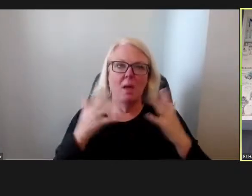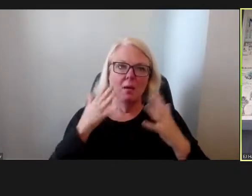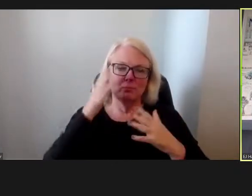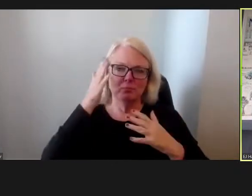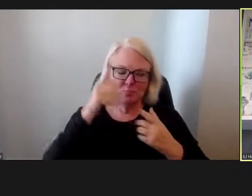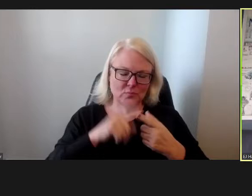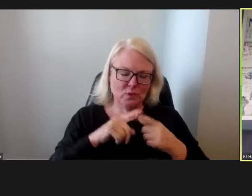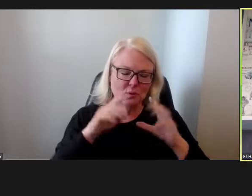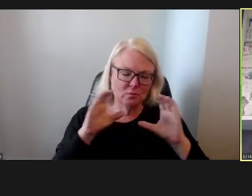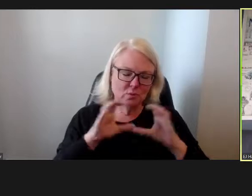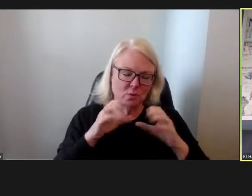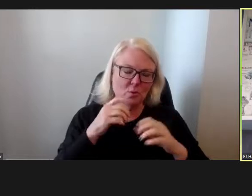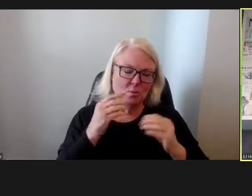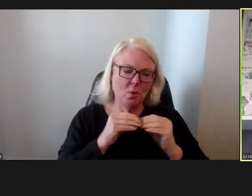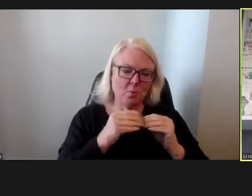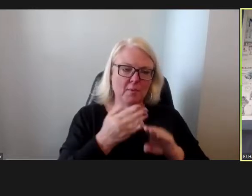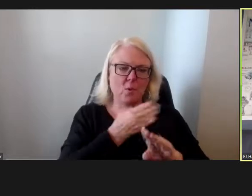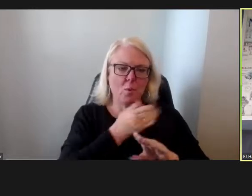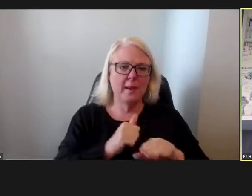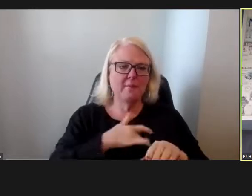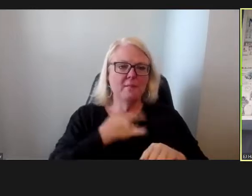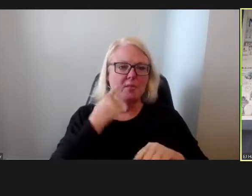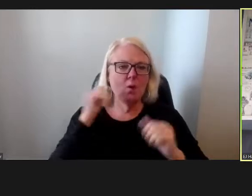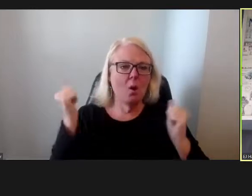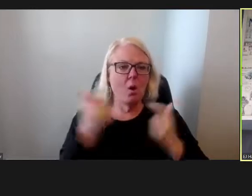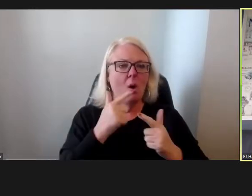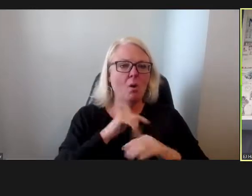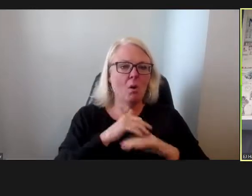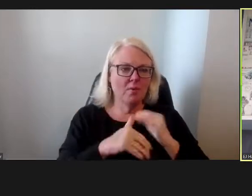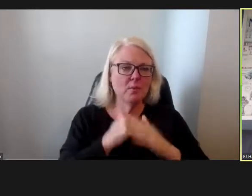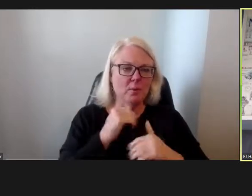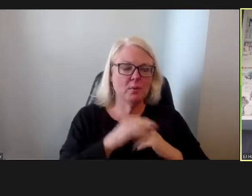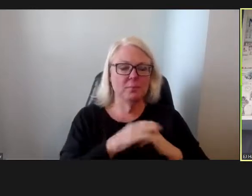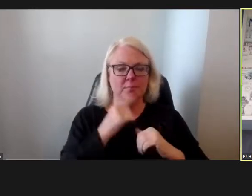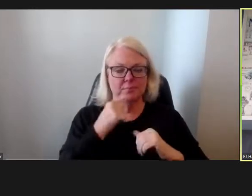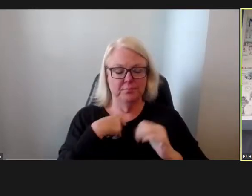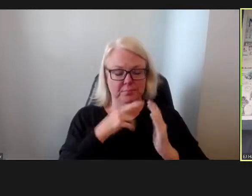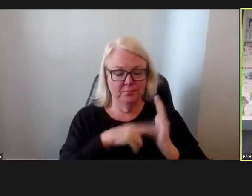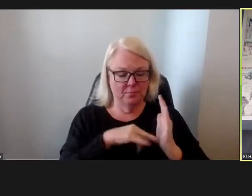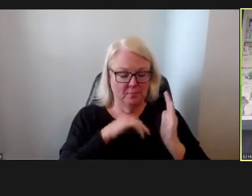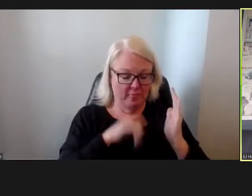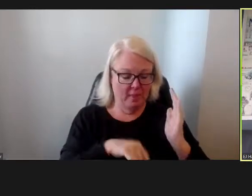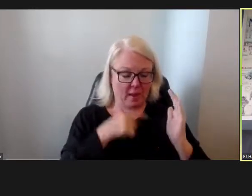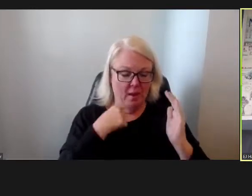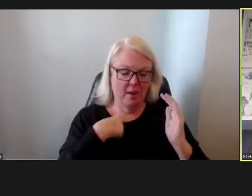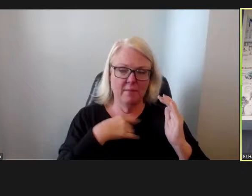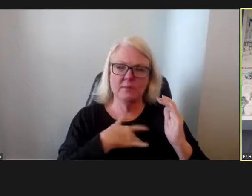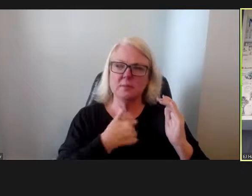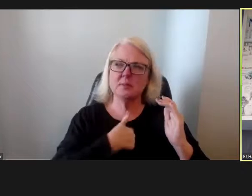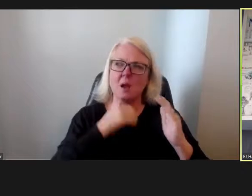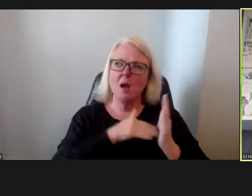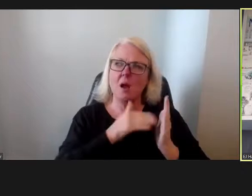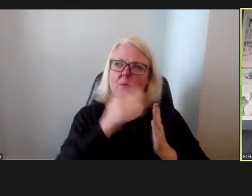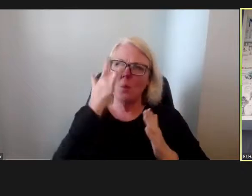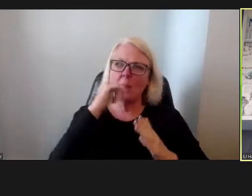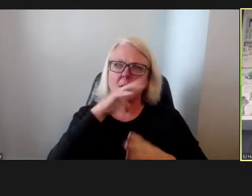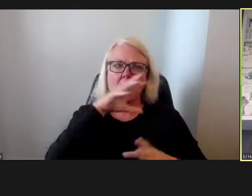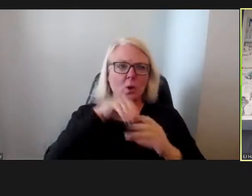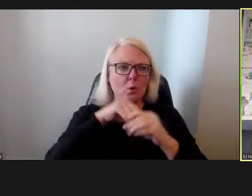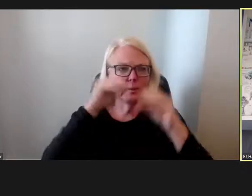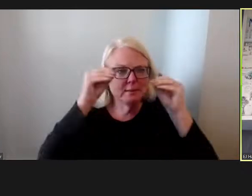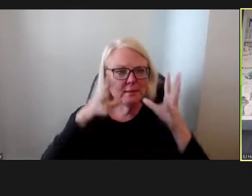way for everyone. And since reading Mad at School, I find myself asking often, why aren't we including teachers in this